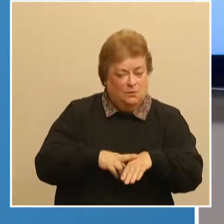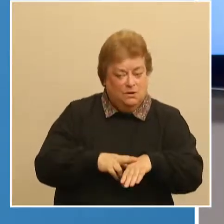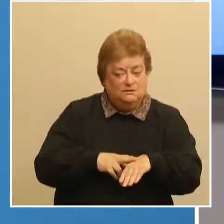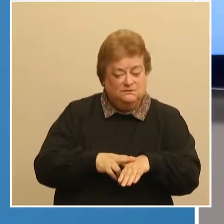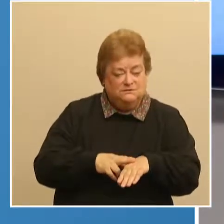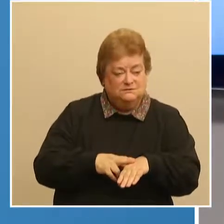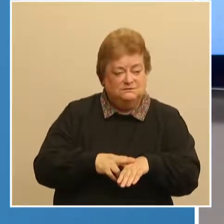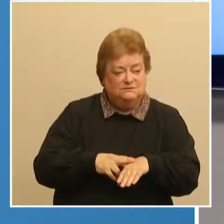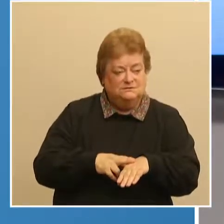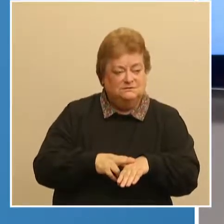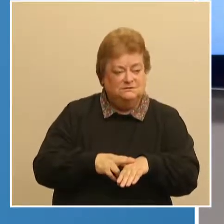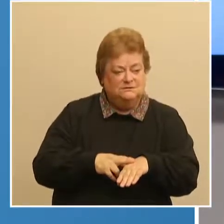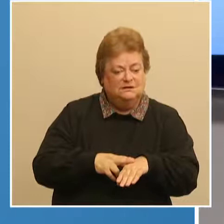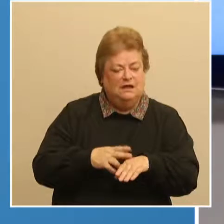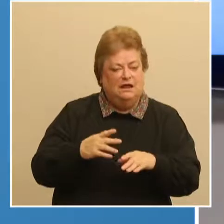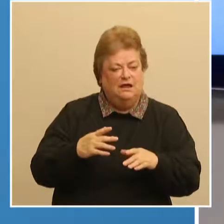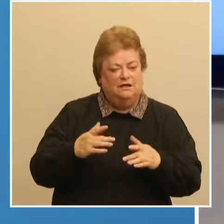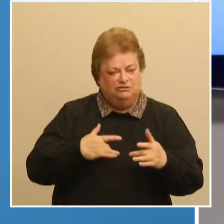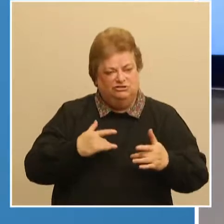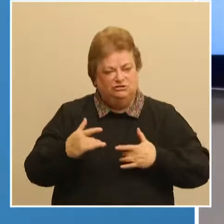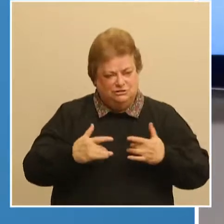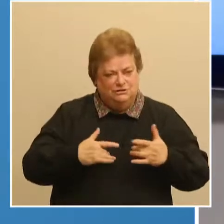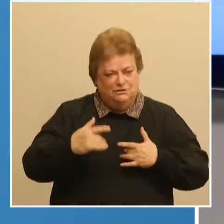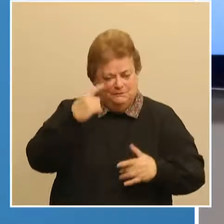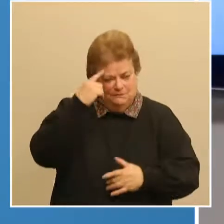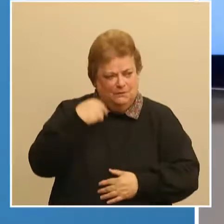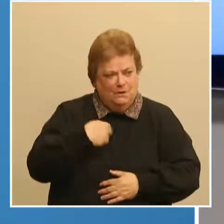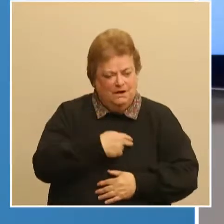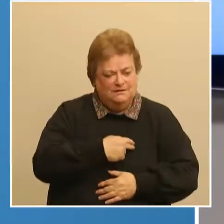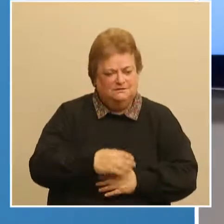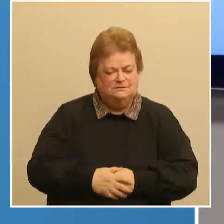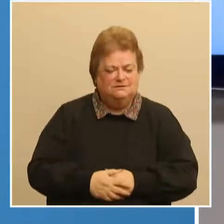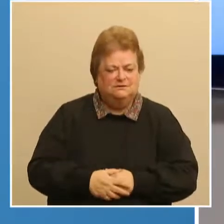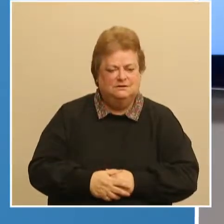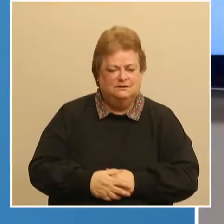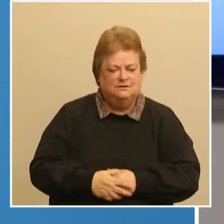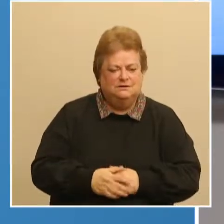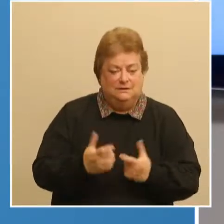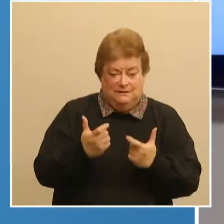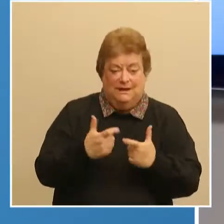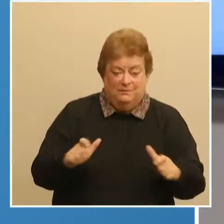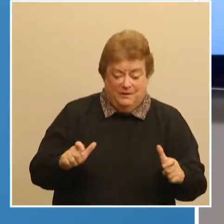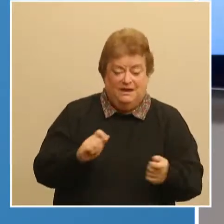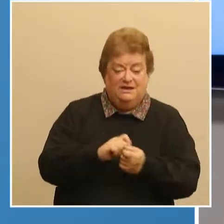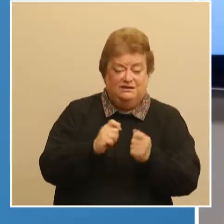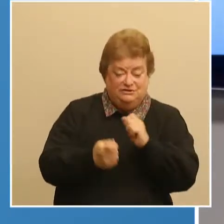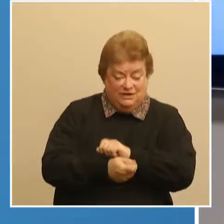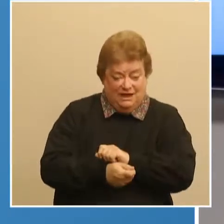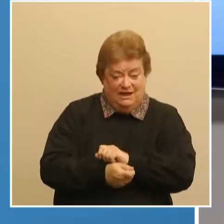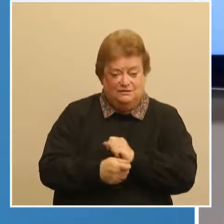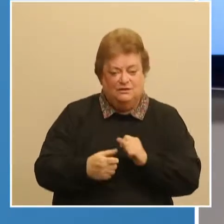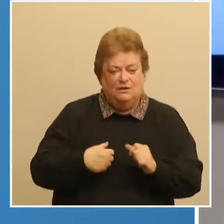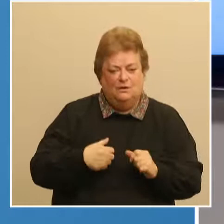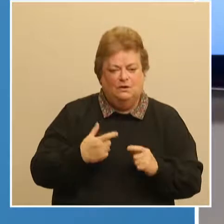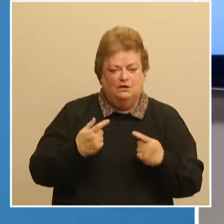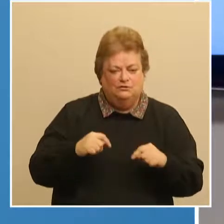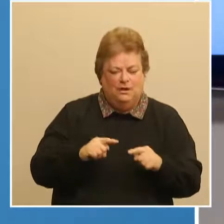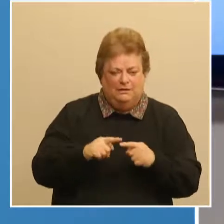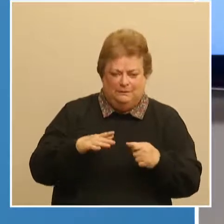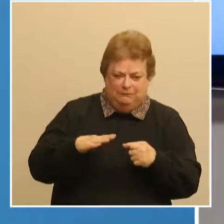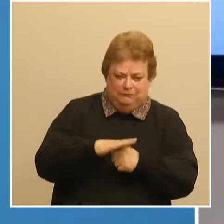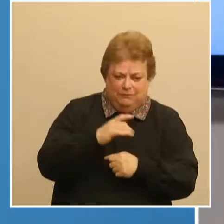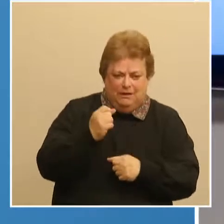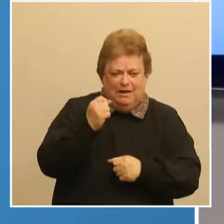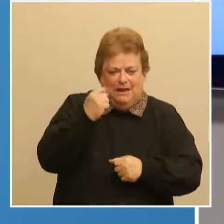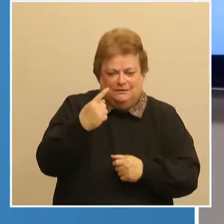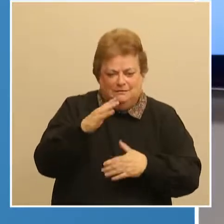was a concern to us. It was a large change, and we were trying to grasp some of the